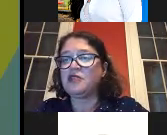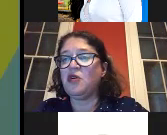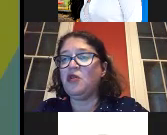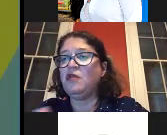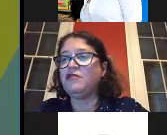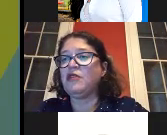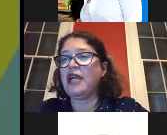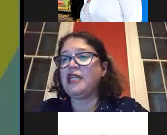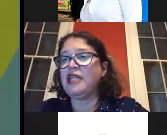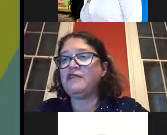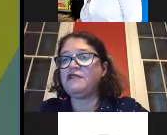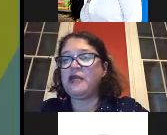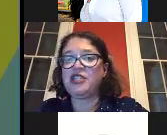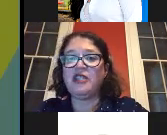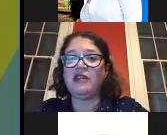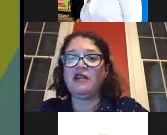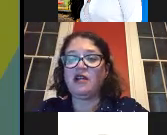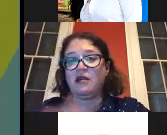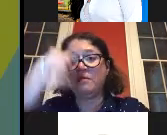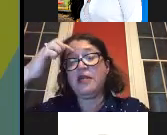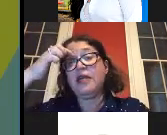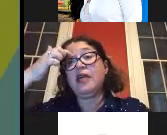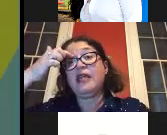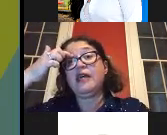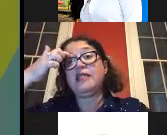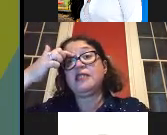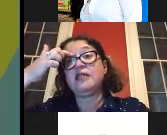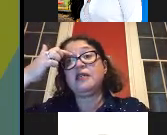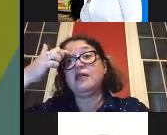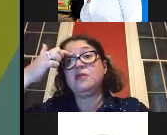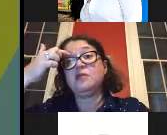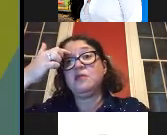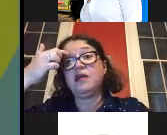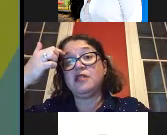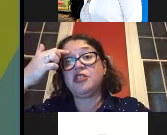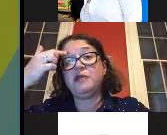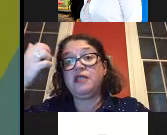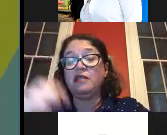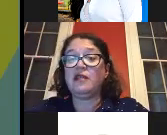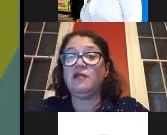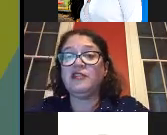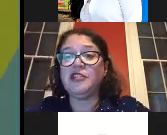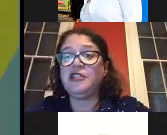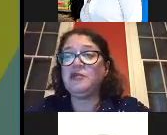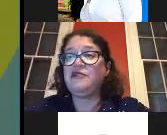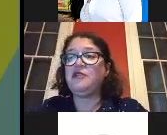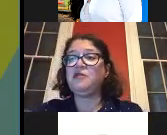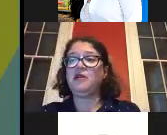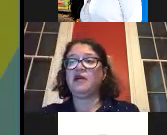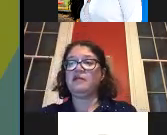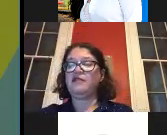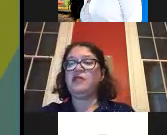So there's a whole variety of information there that should be helpful to you